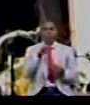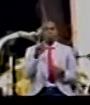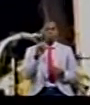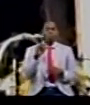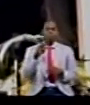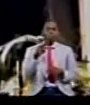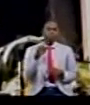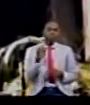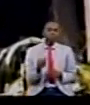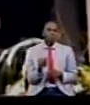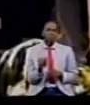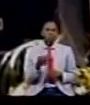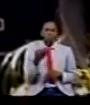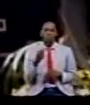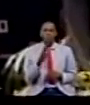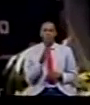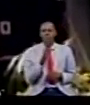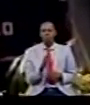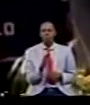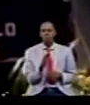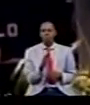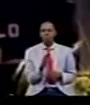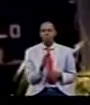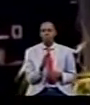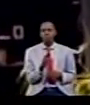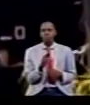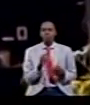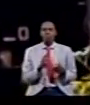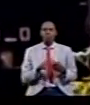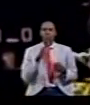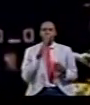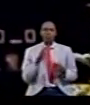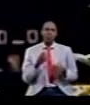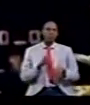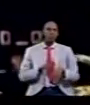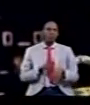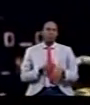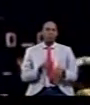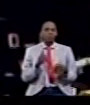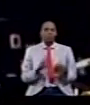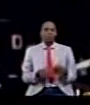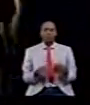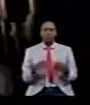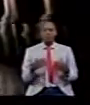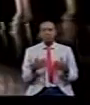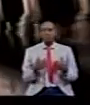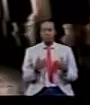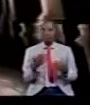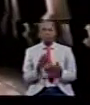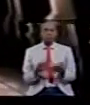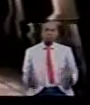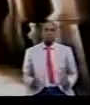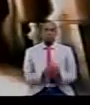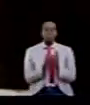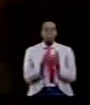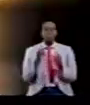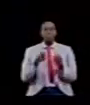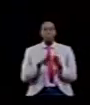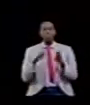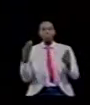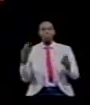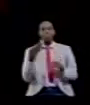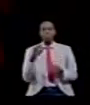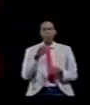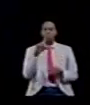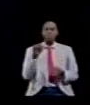Amen. Now, we want to pray. I just mentioned now. It's like the enemy is targeting